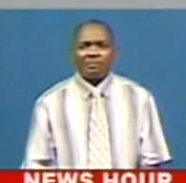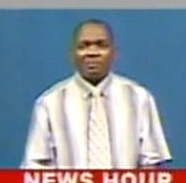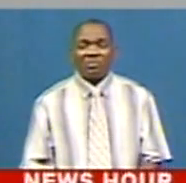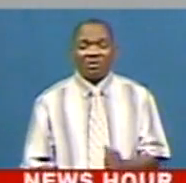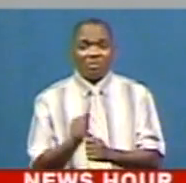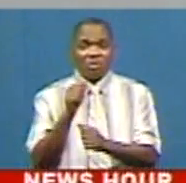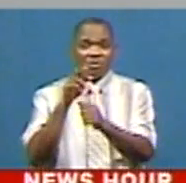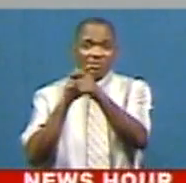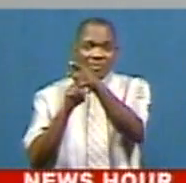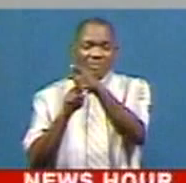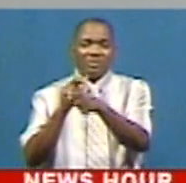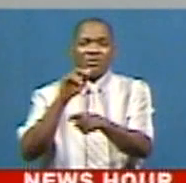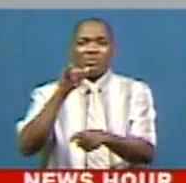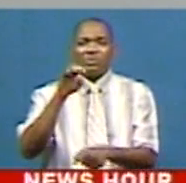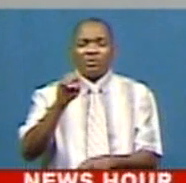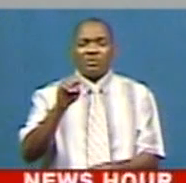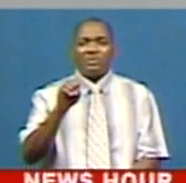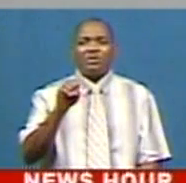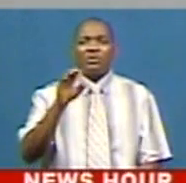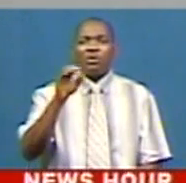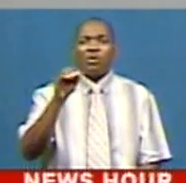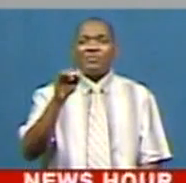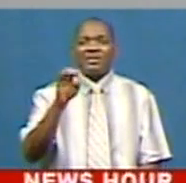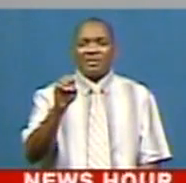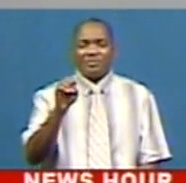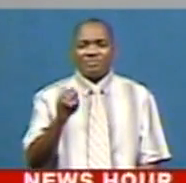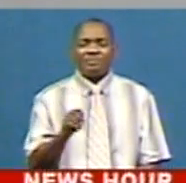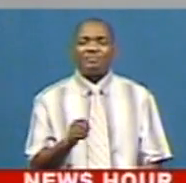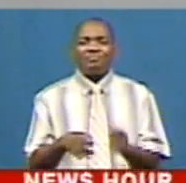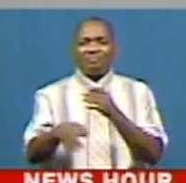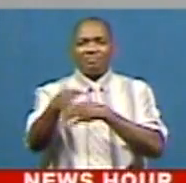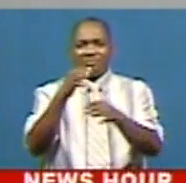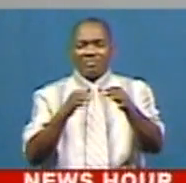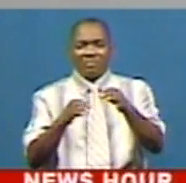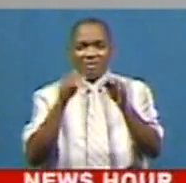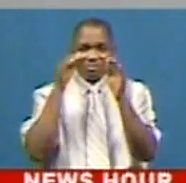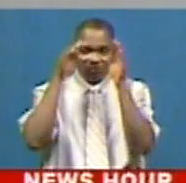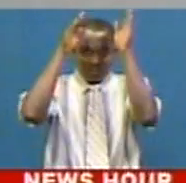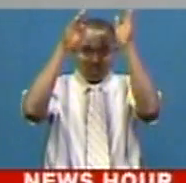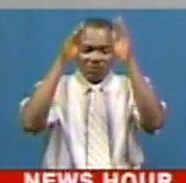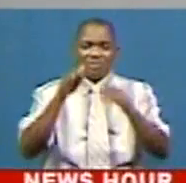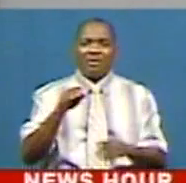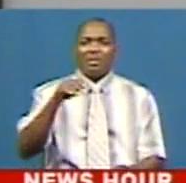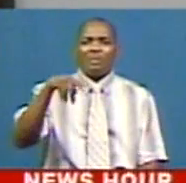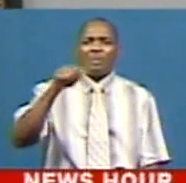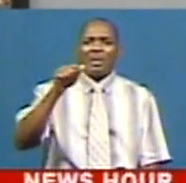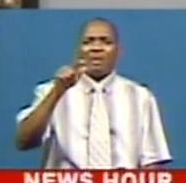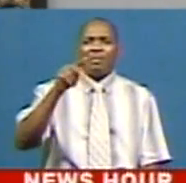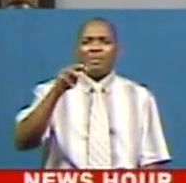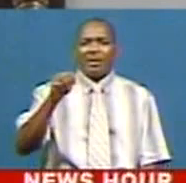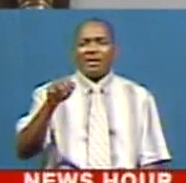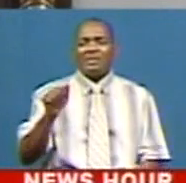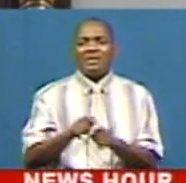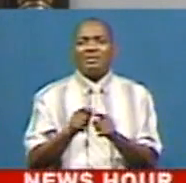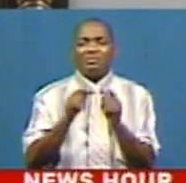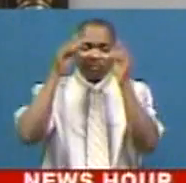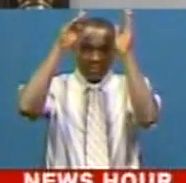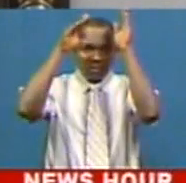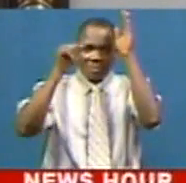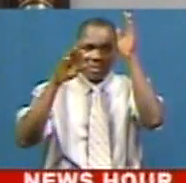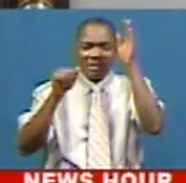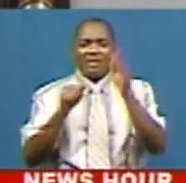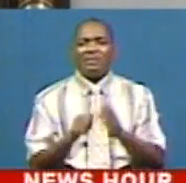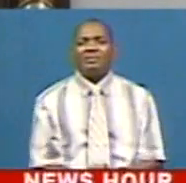Most Reverend John Bonaventure Kwofie replaces Archbishop Charles Palmer Barkle as Archbishop of the